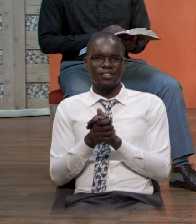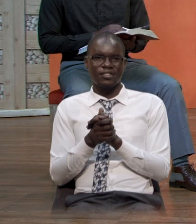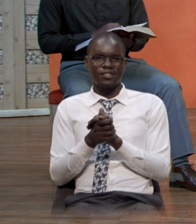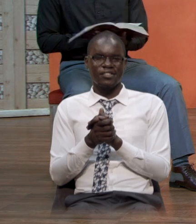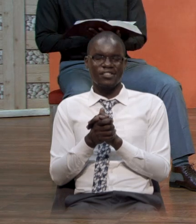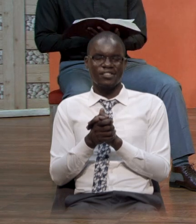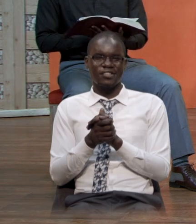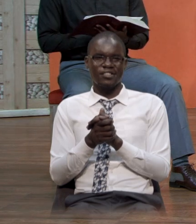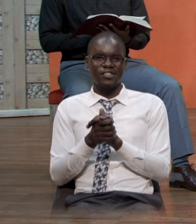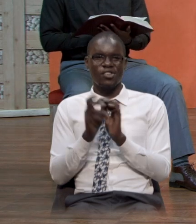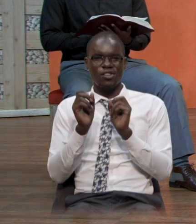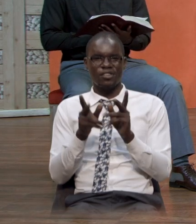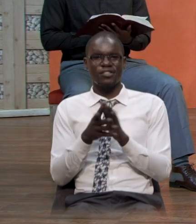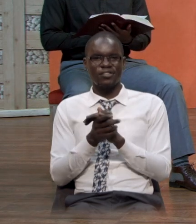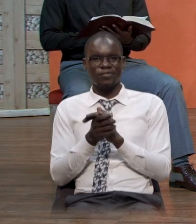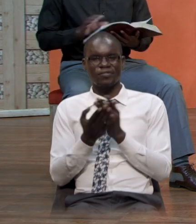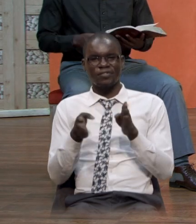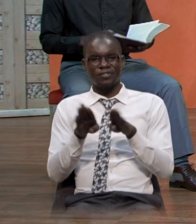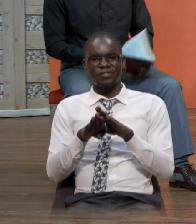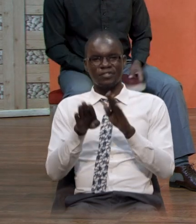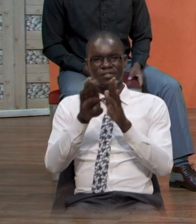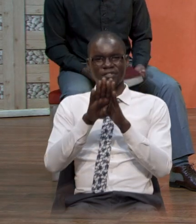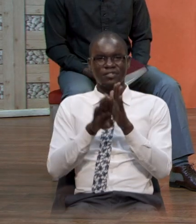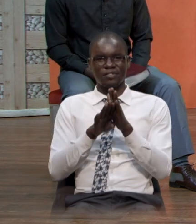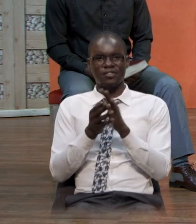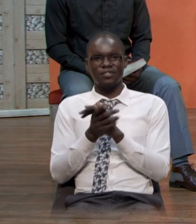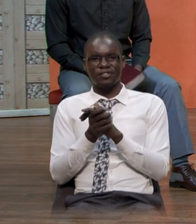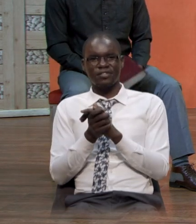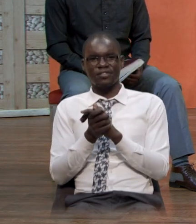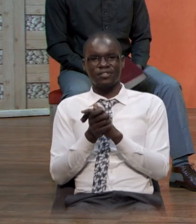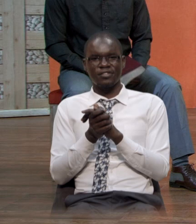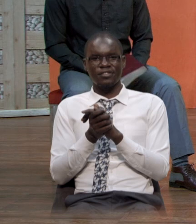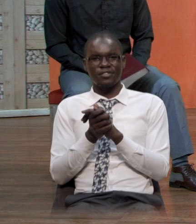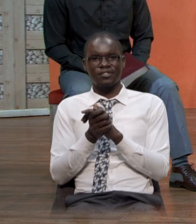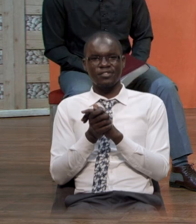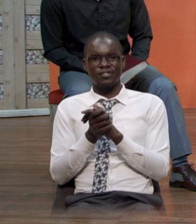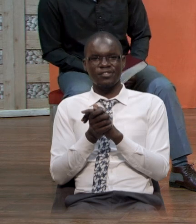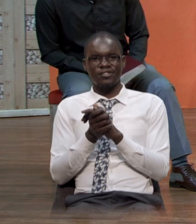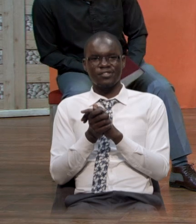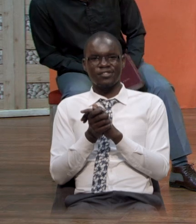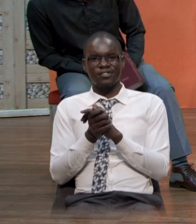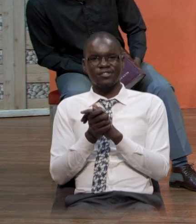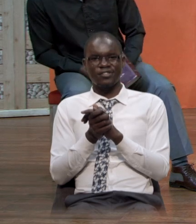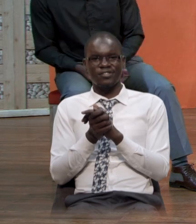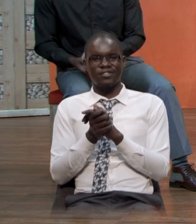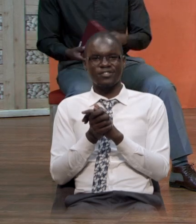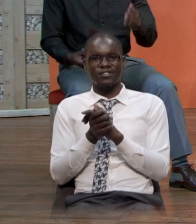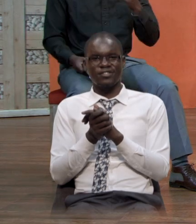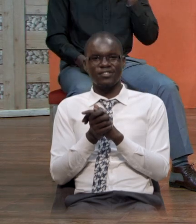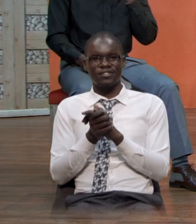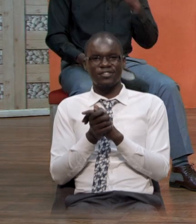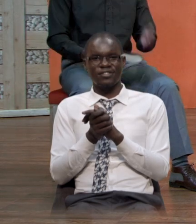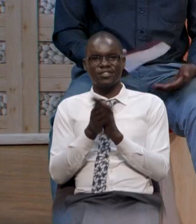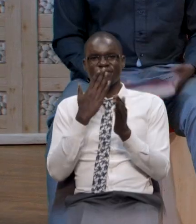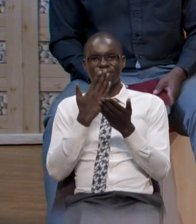Thank you. Okay, close your Bibles. Close your Bibles. Tabby. We are closing our Bible. Yes,